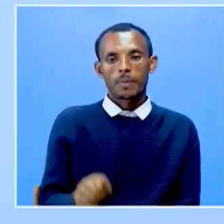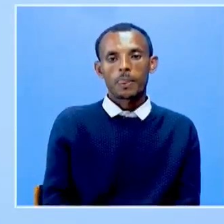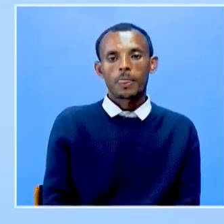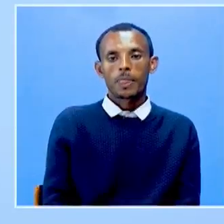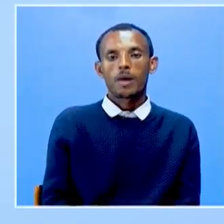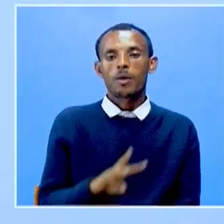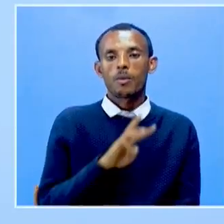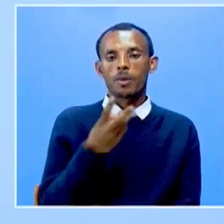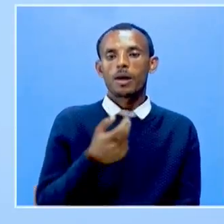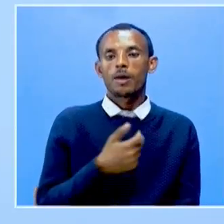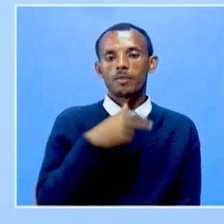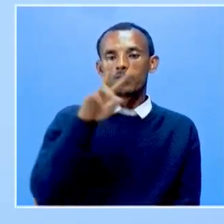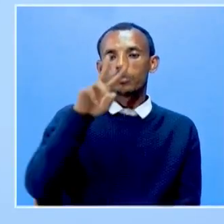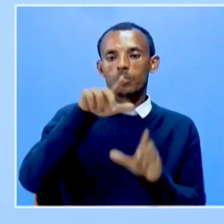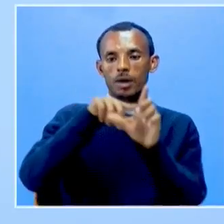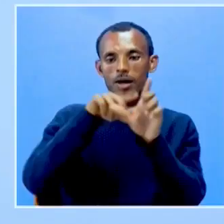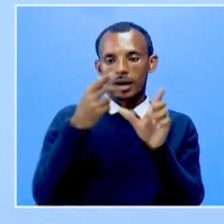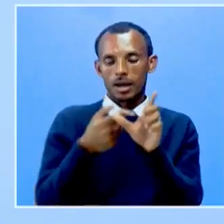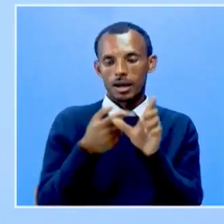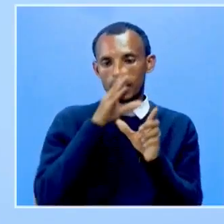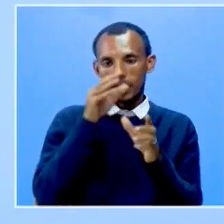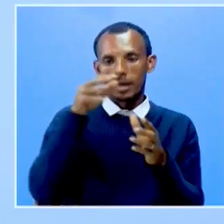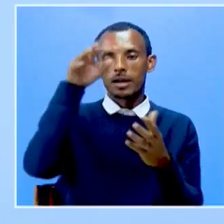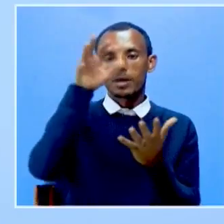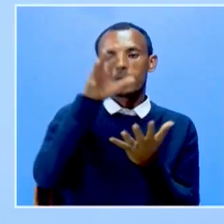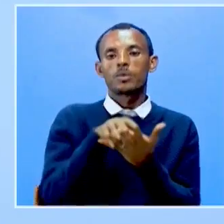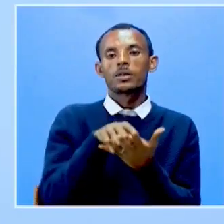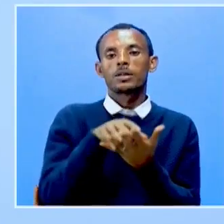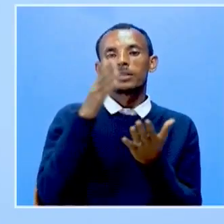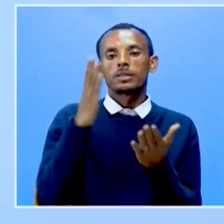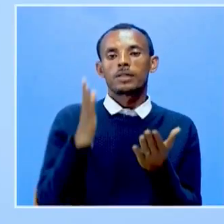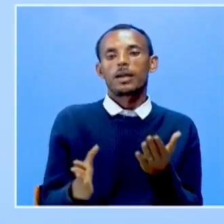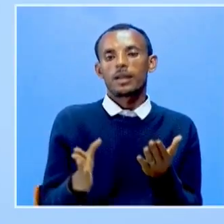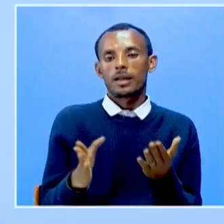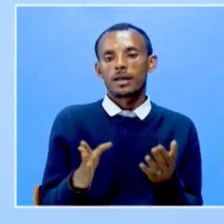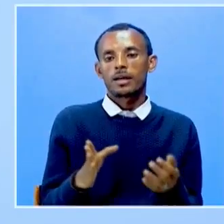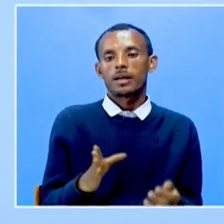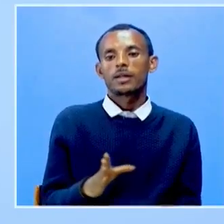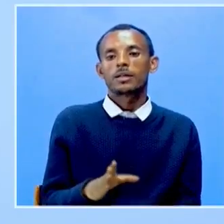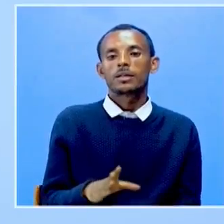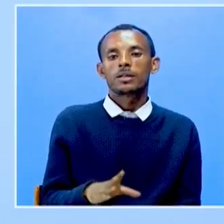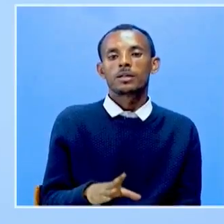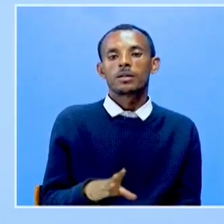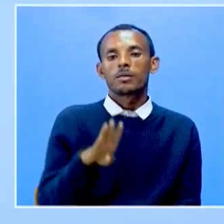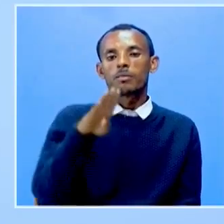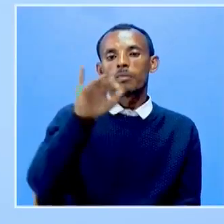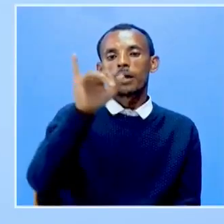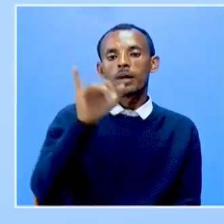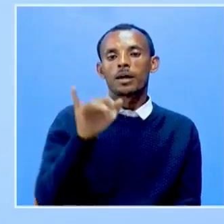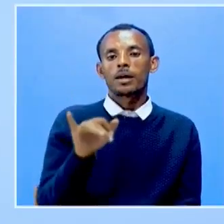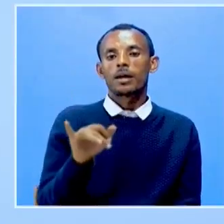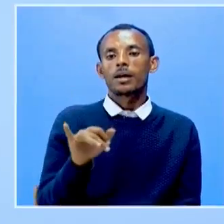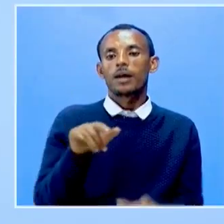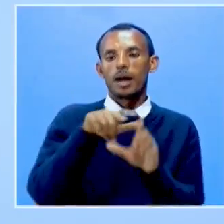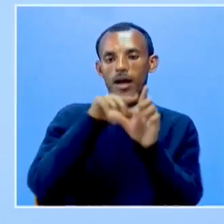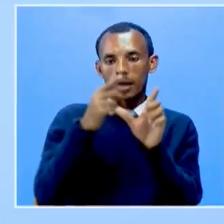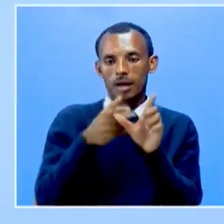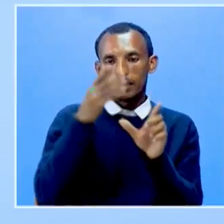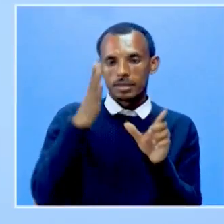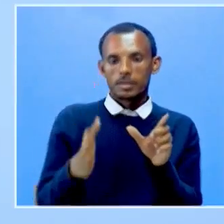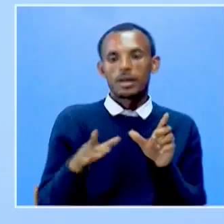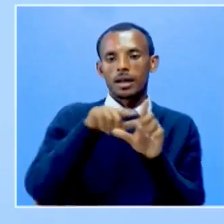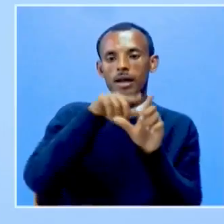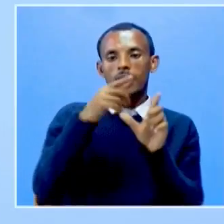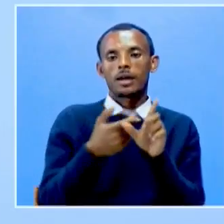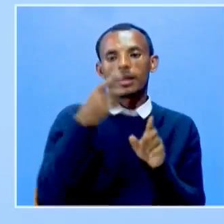We have two angles in the included side. You have two angles in the included side. By angle, side,